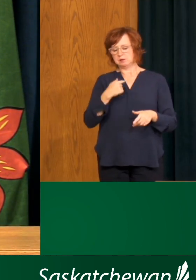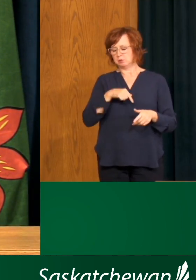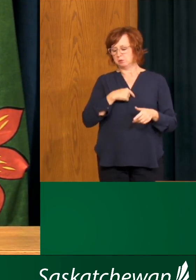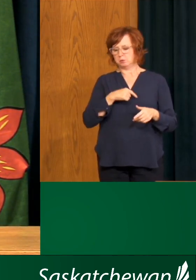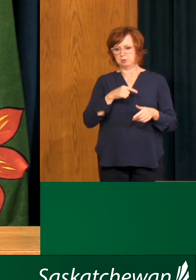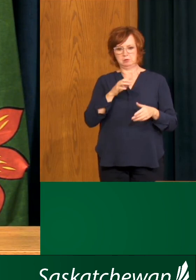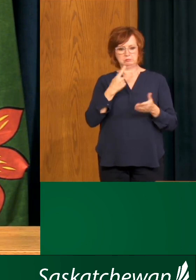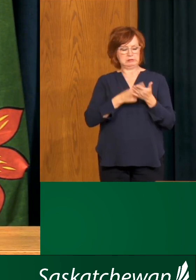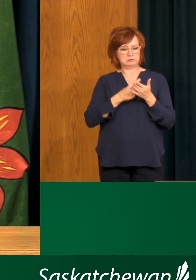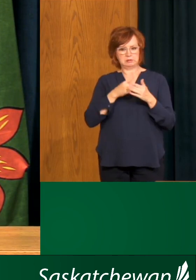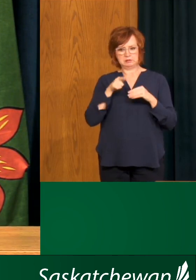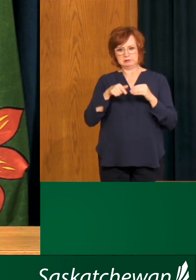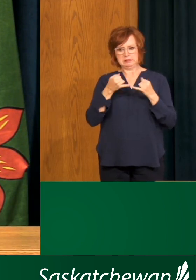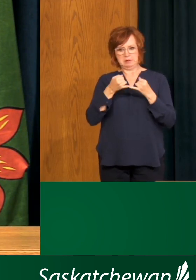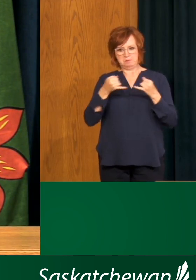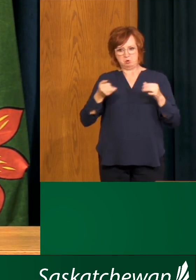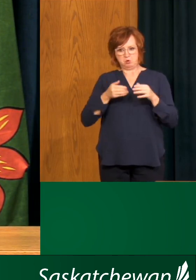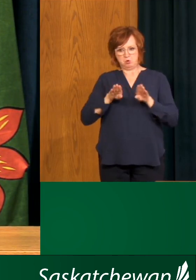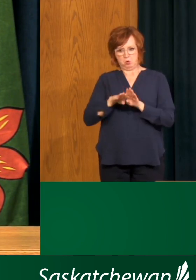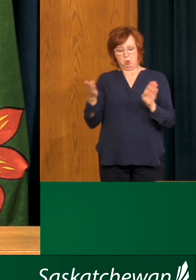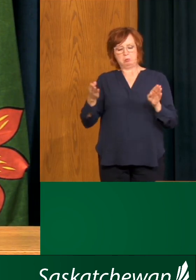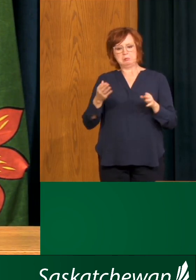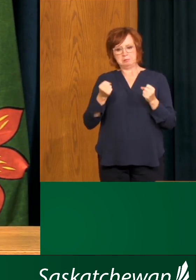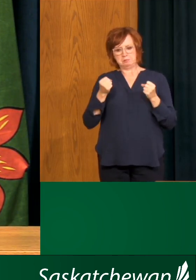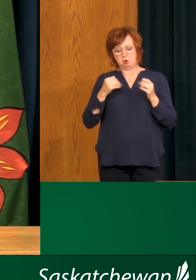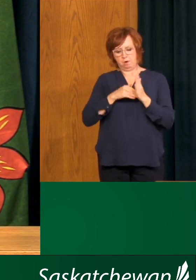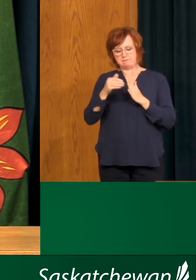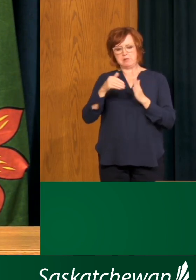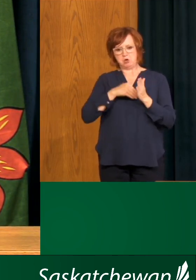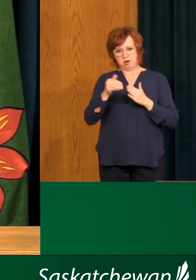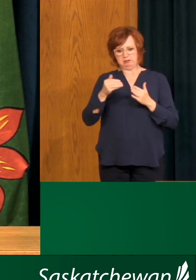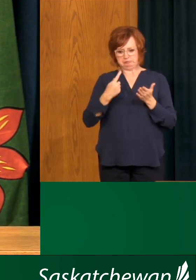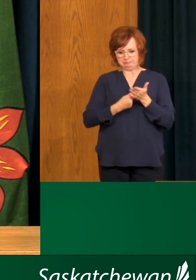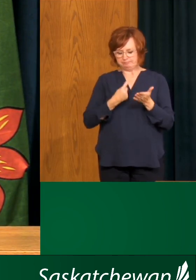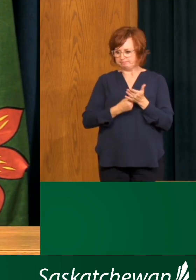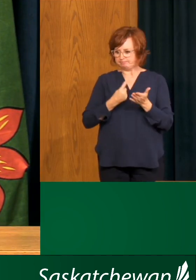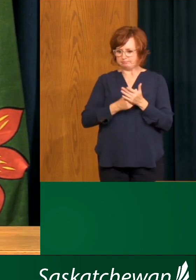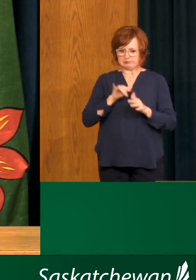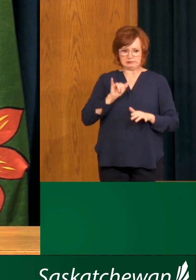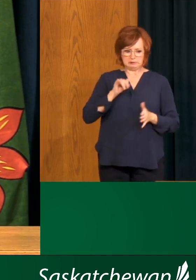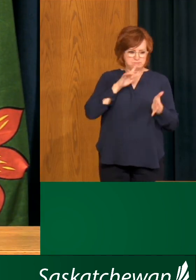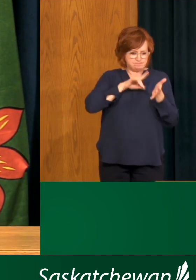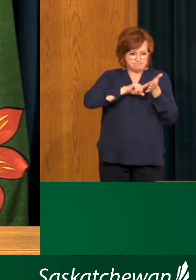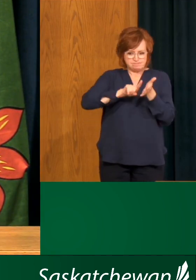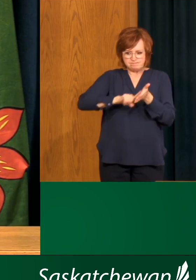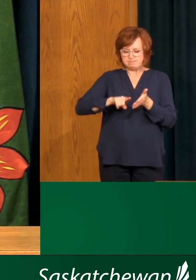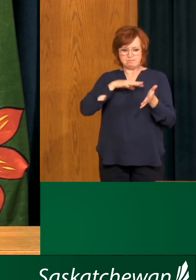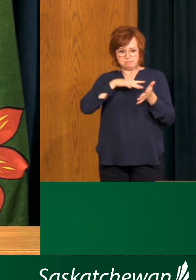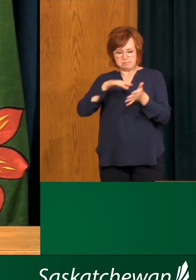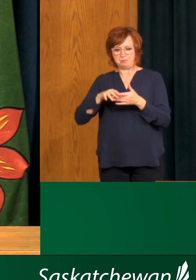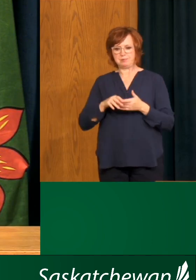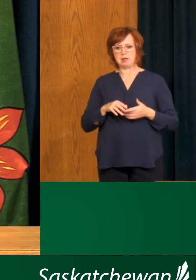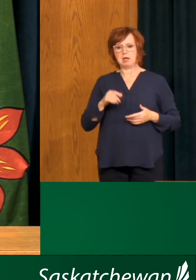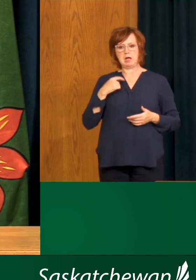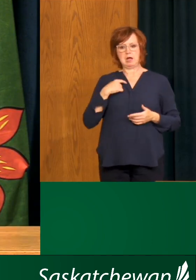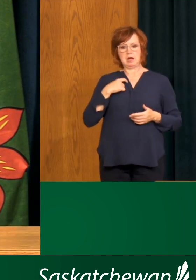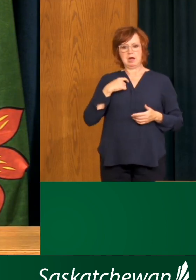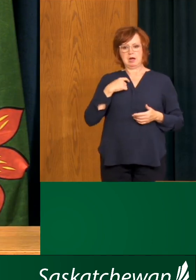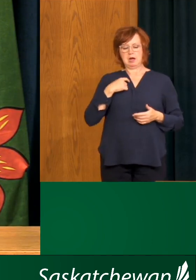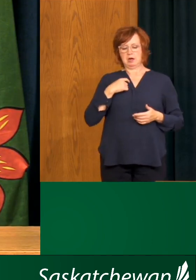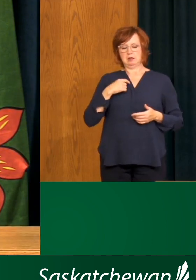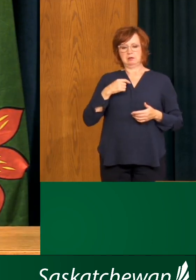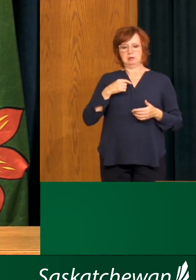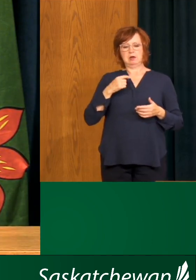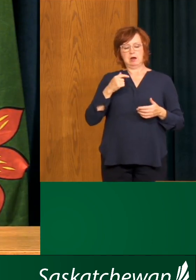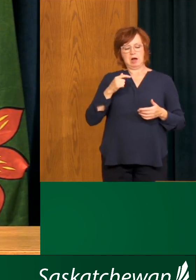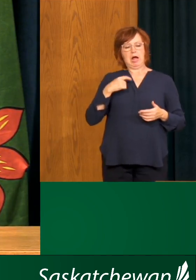times. I would suspect, as you see provinces across this nation, I'll speak for